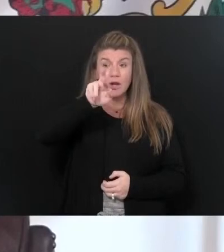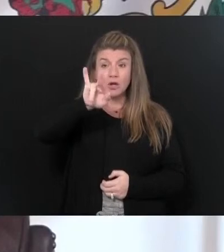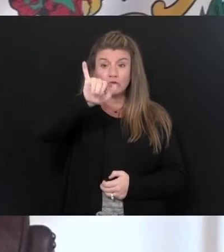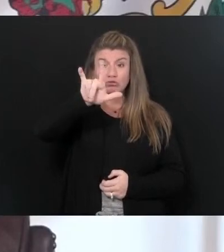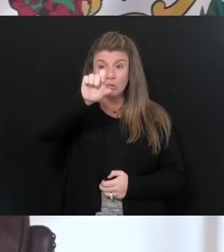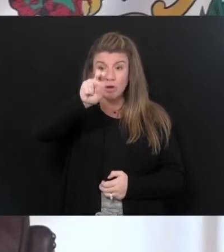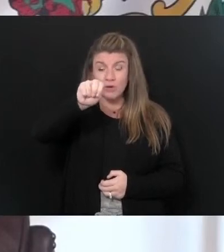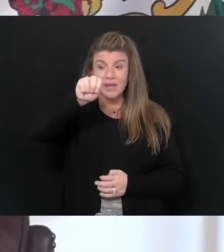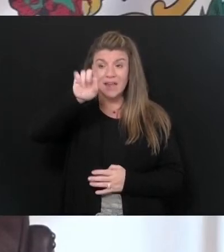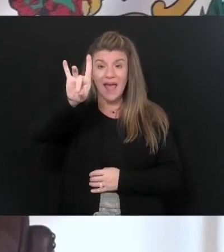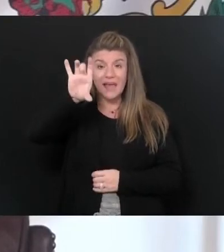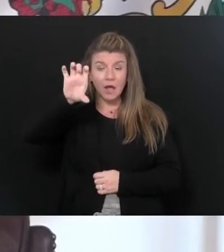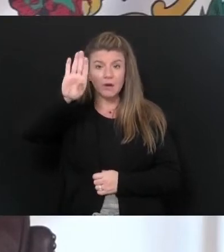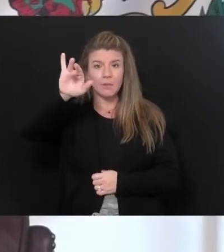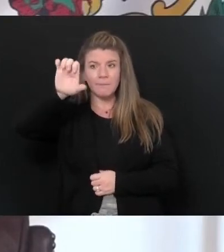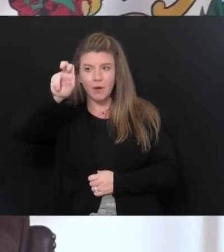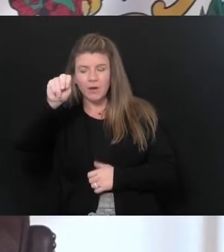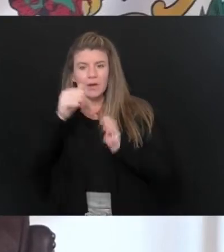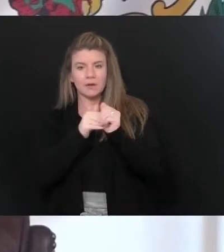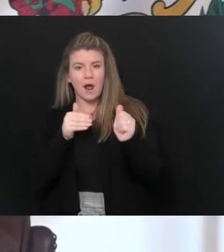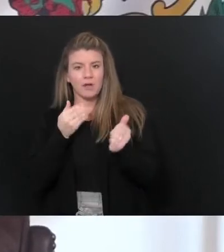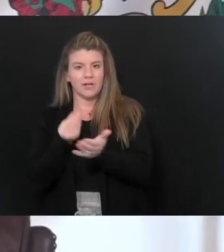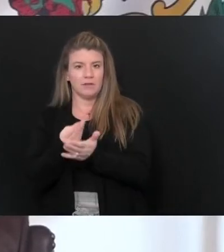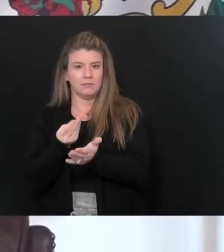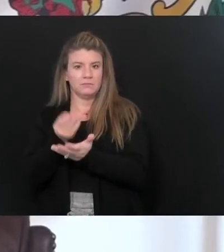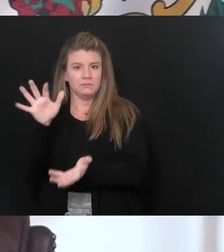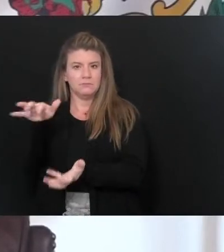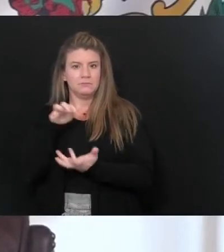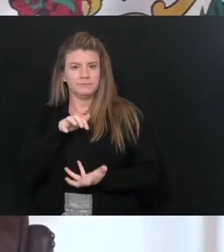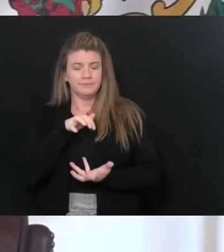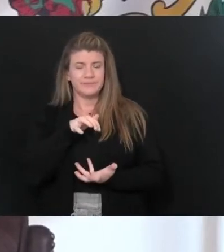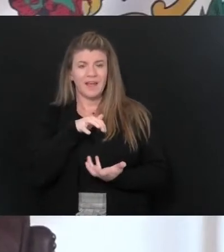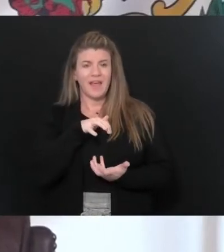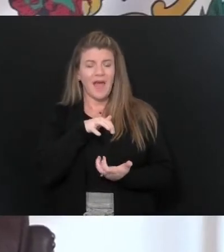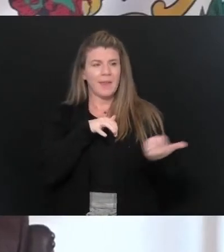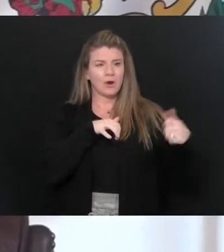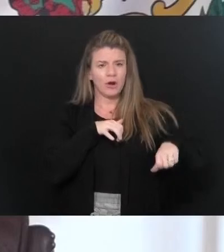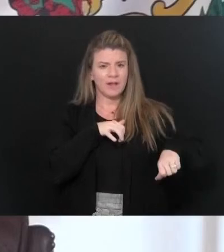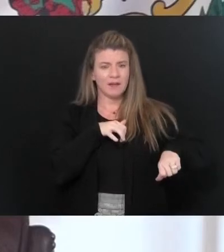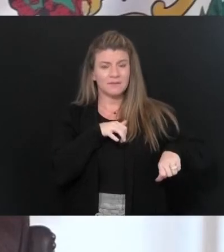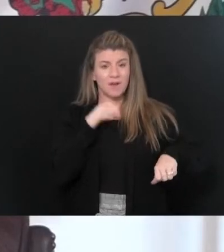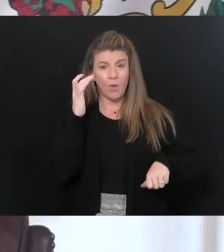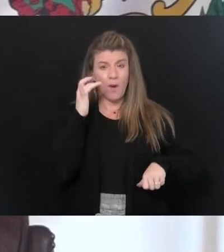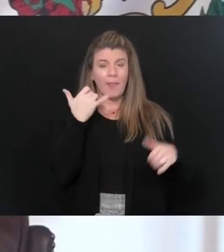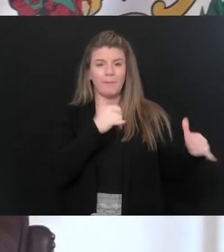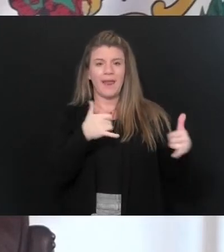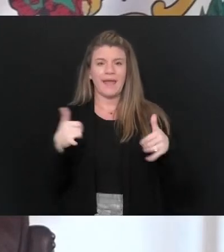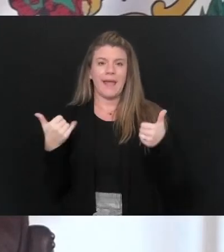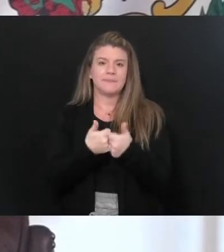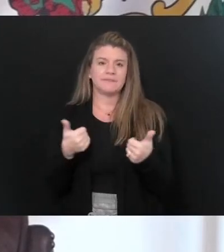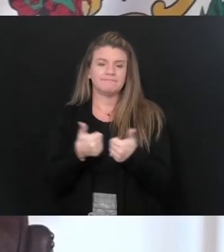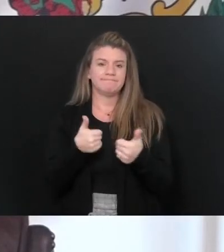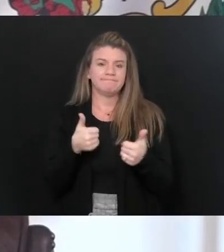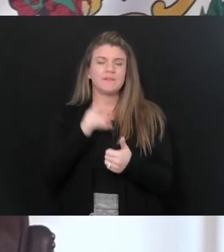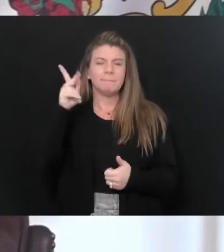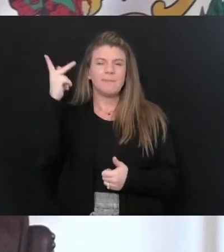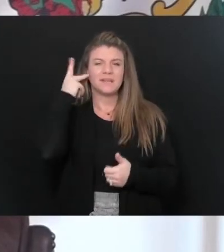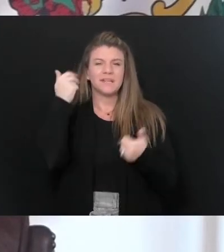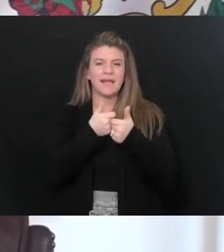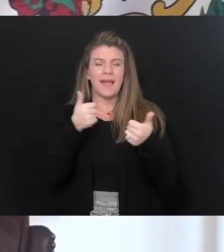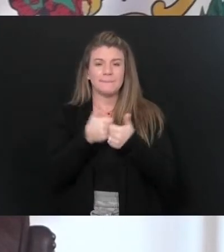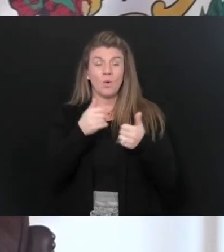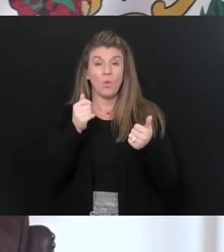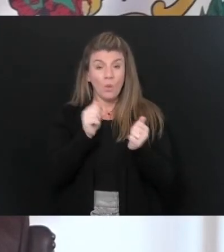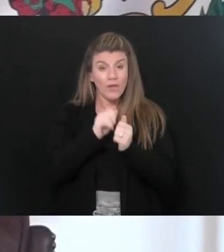$1.8 billion deal. They turned it down. You know why? Playing politics. Playing politics with